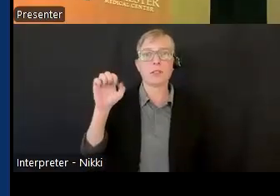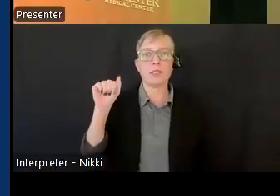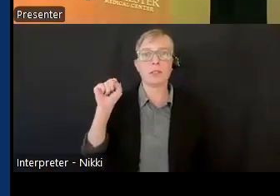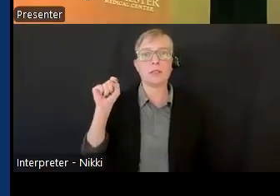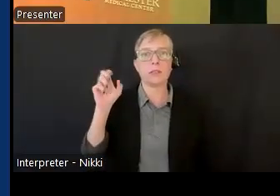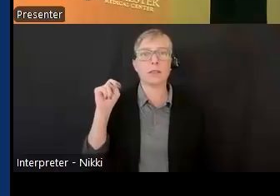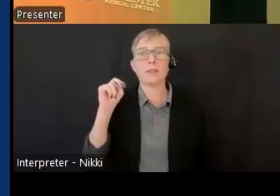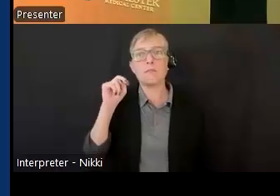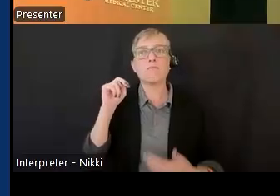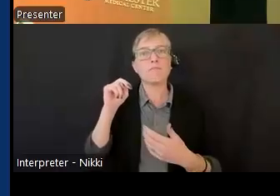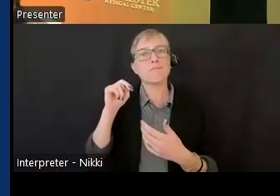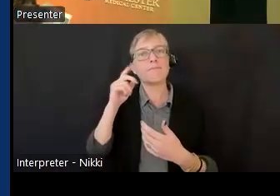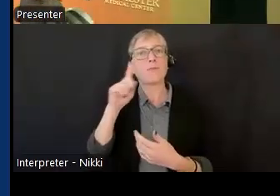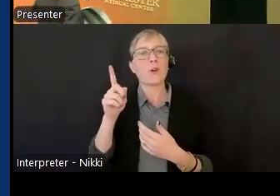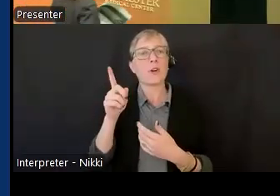today. Thank you.